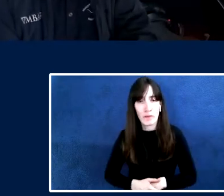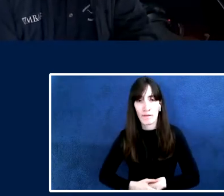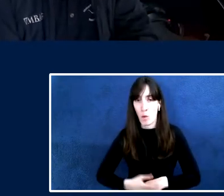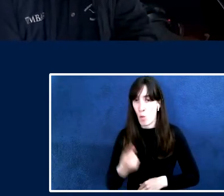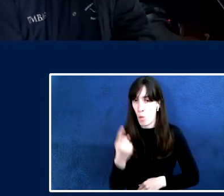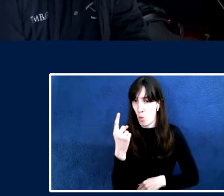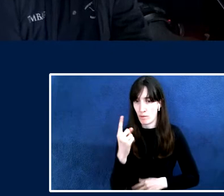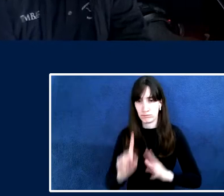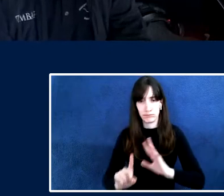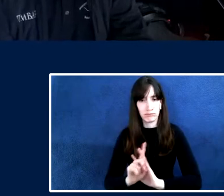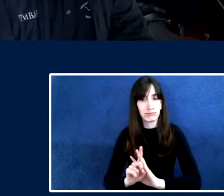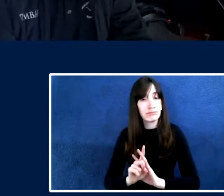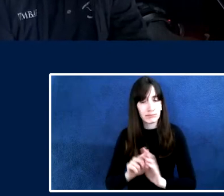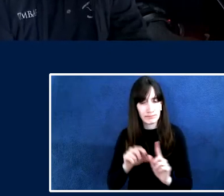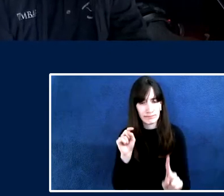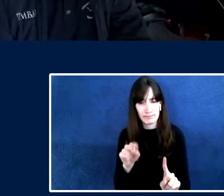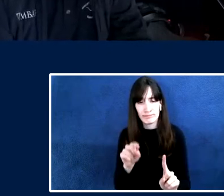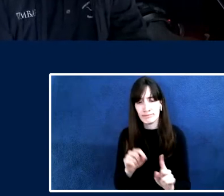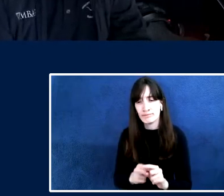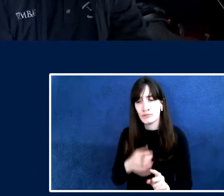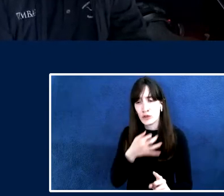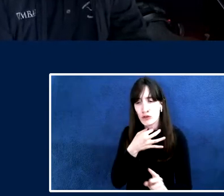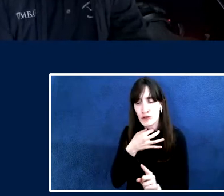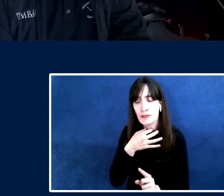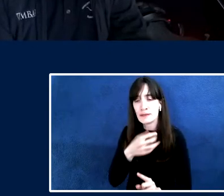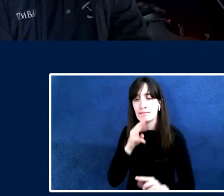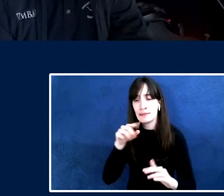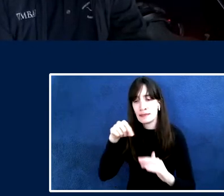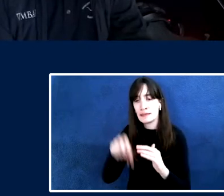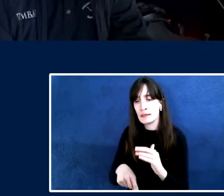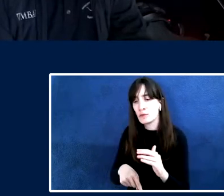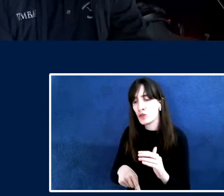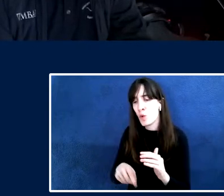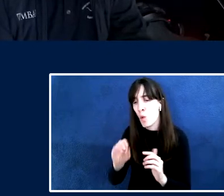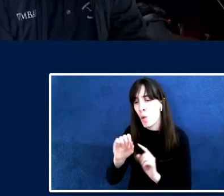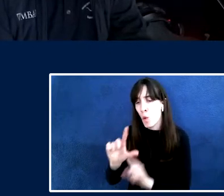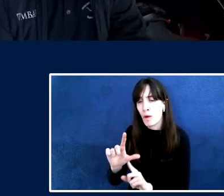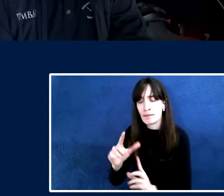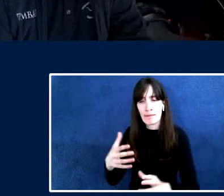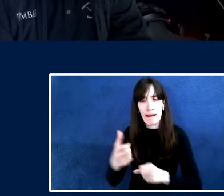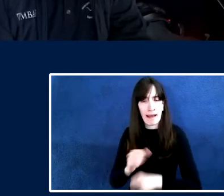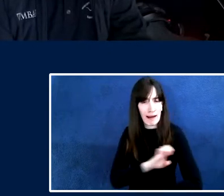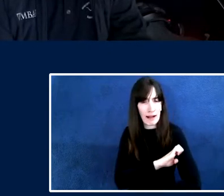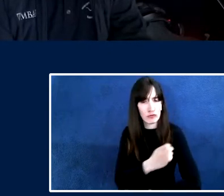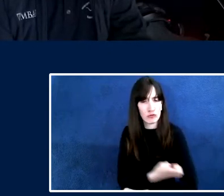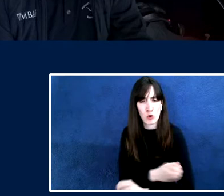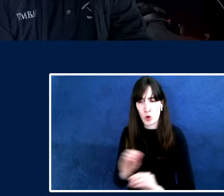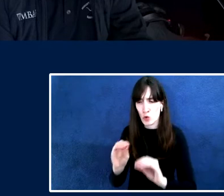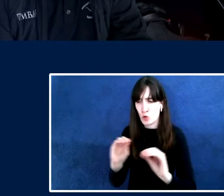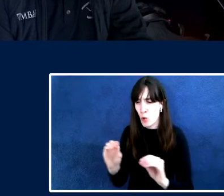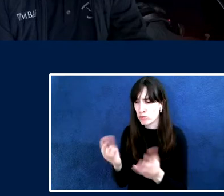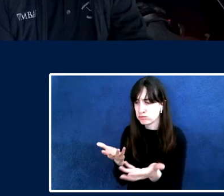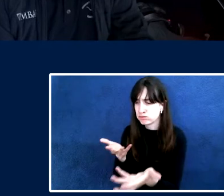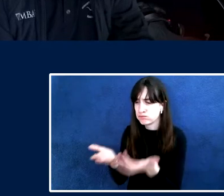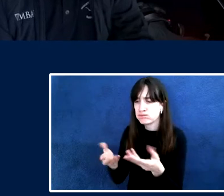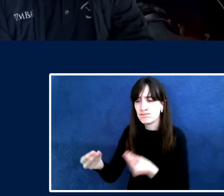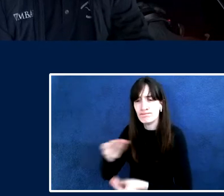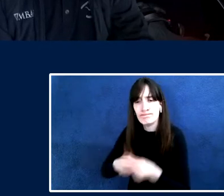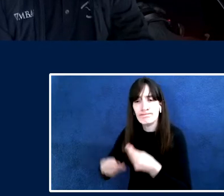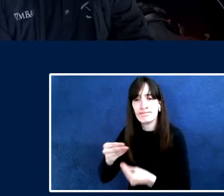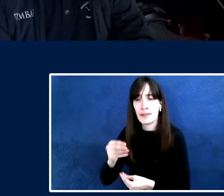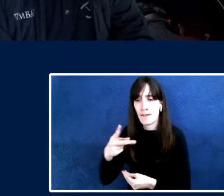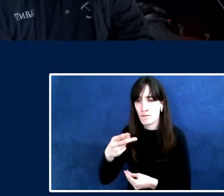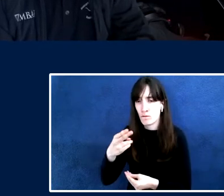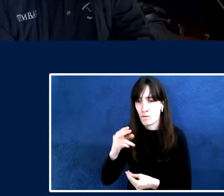is, how do deep sea corals get their energy if it's not from symbiotic photosynthesis? That's